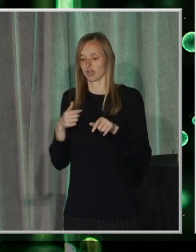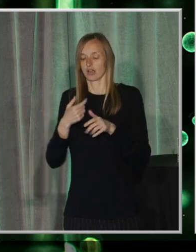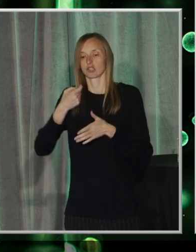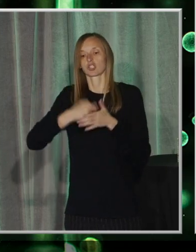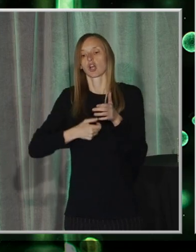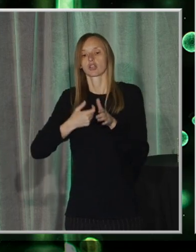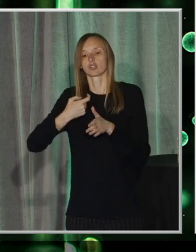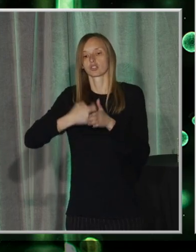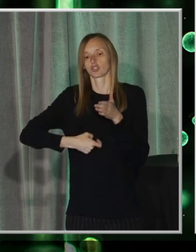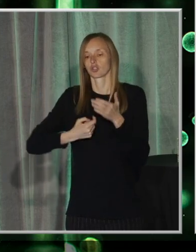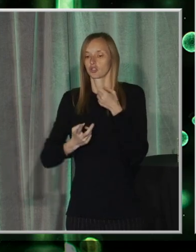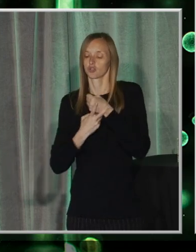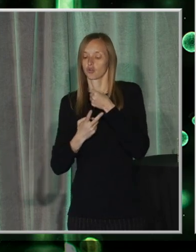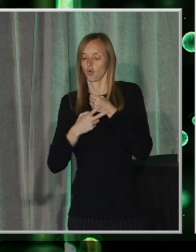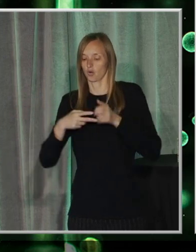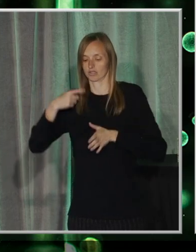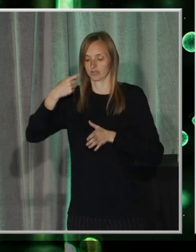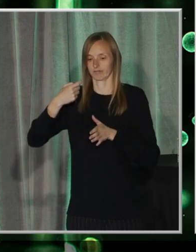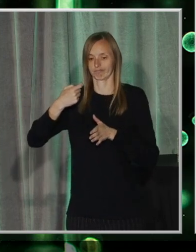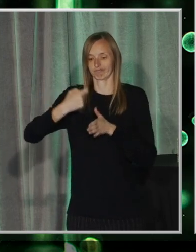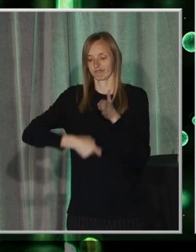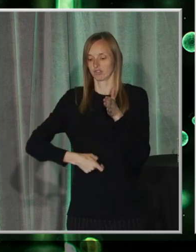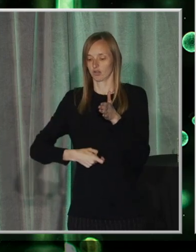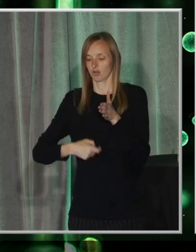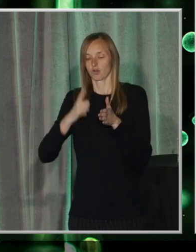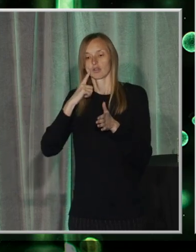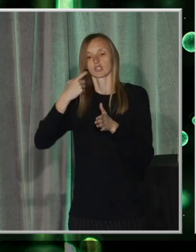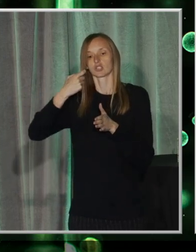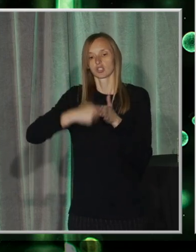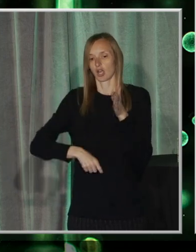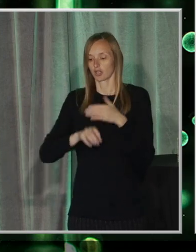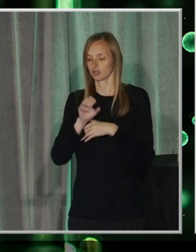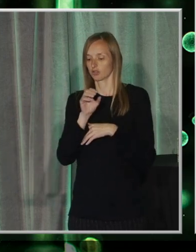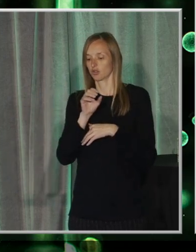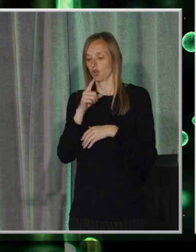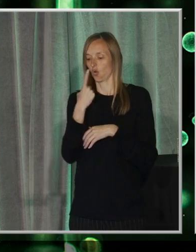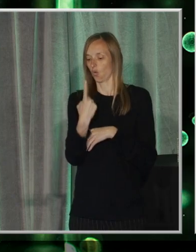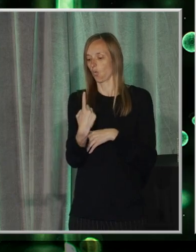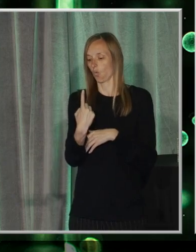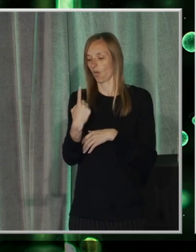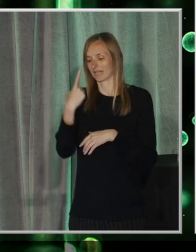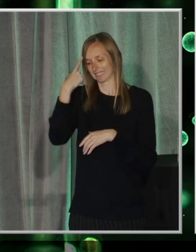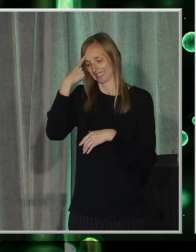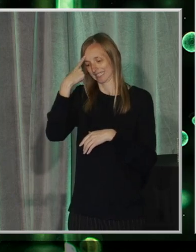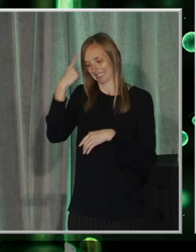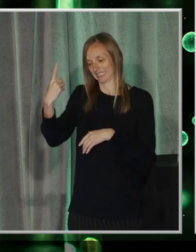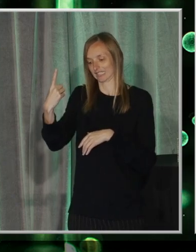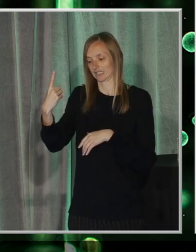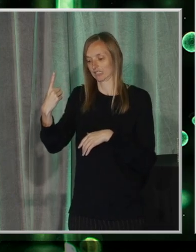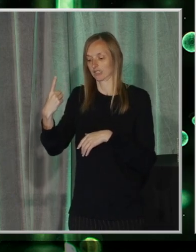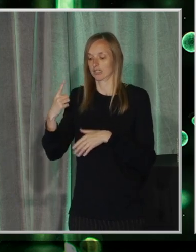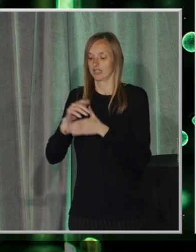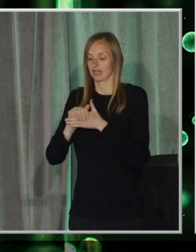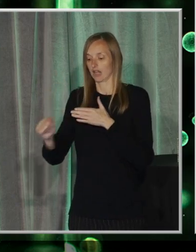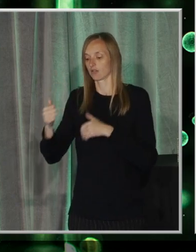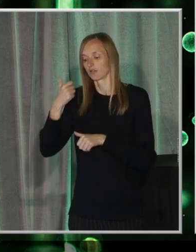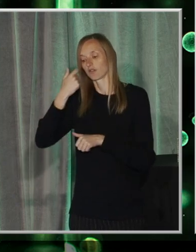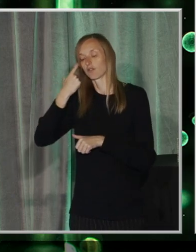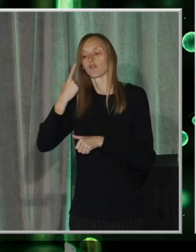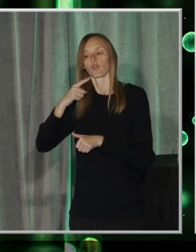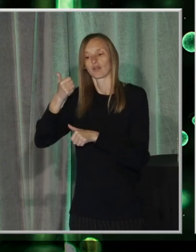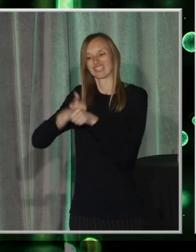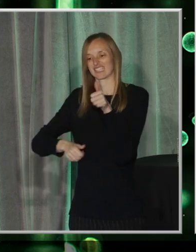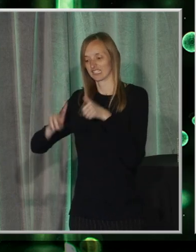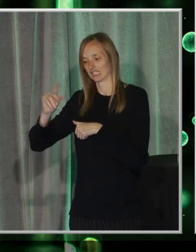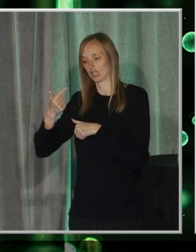fees, where the cost will be charging 0.01 USD per kg, but weekly. So